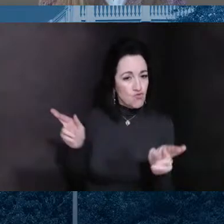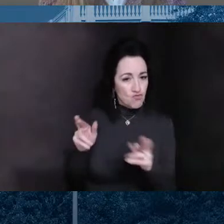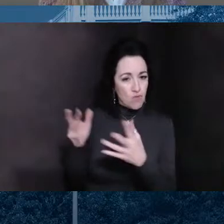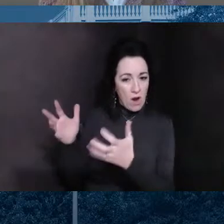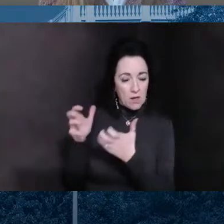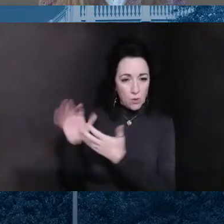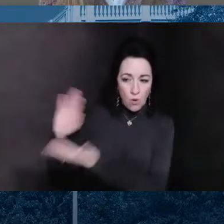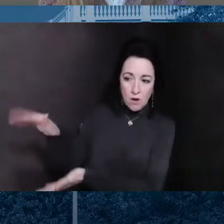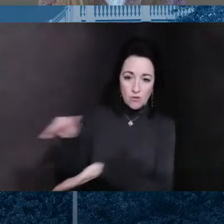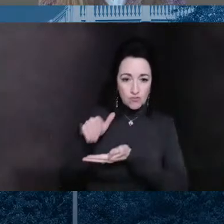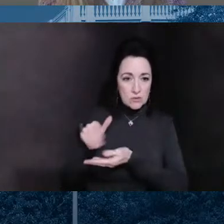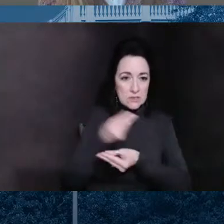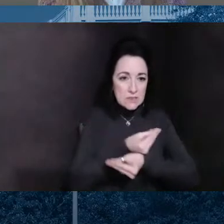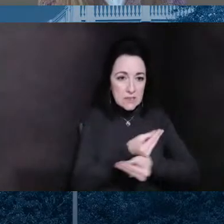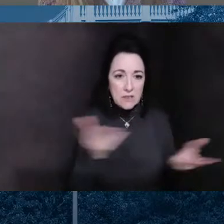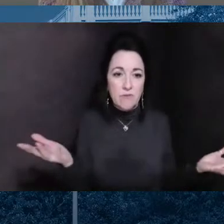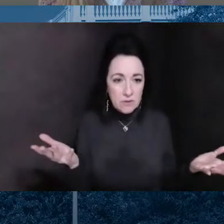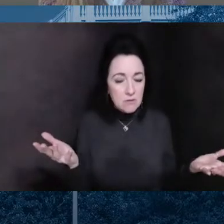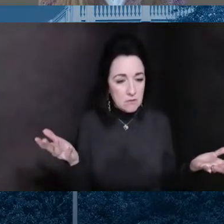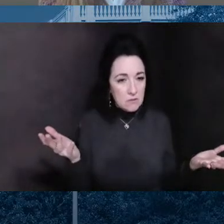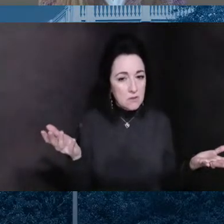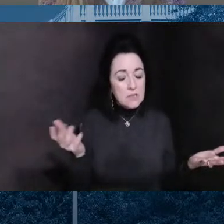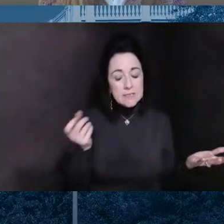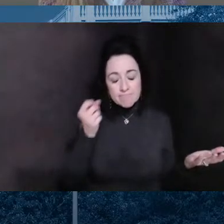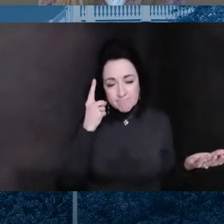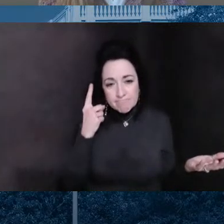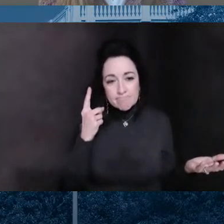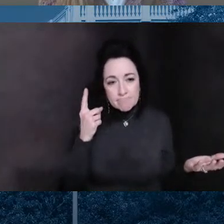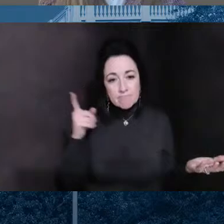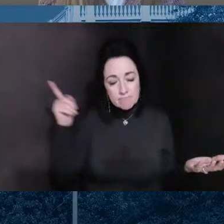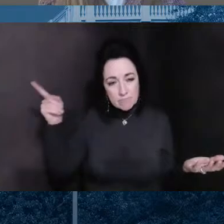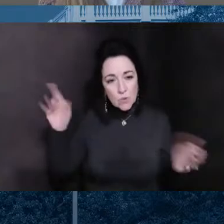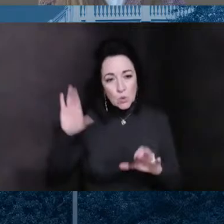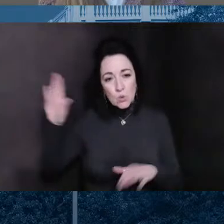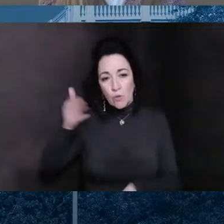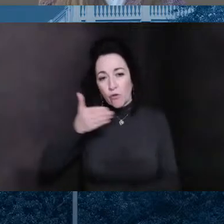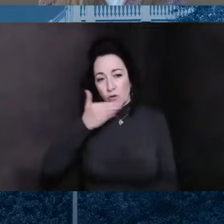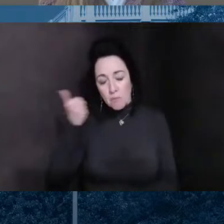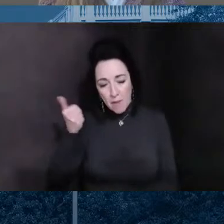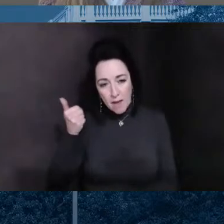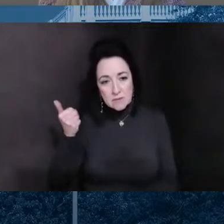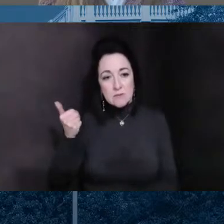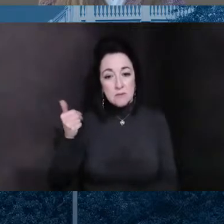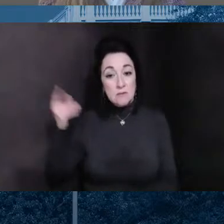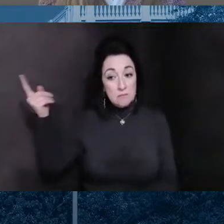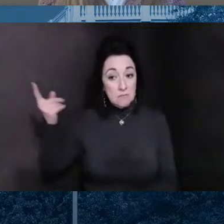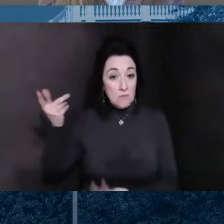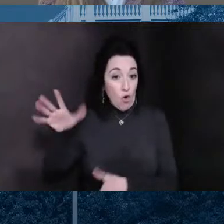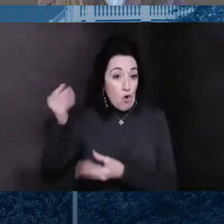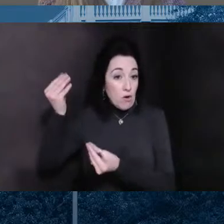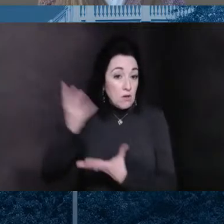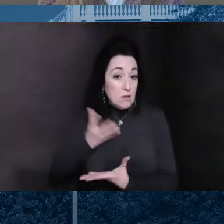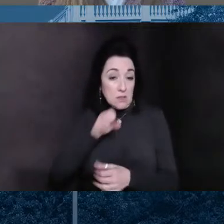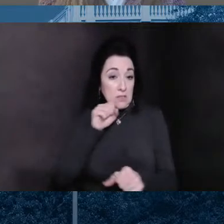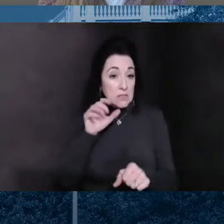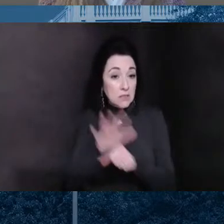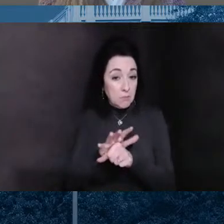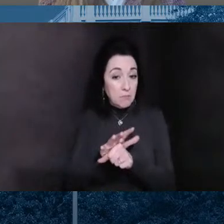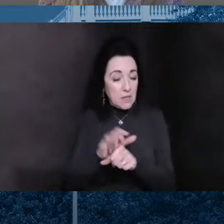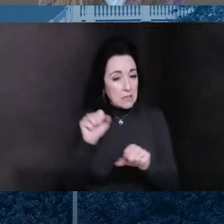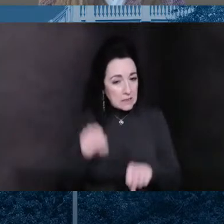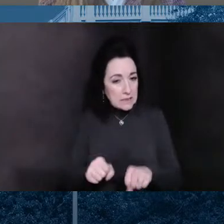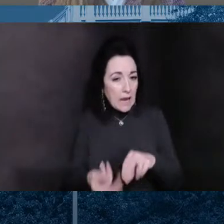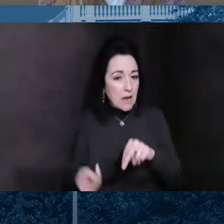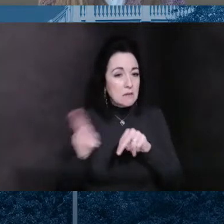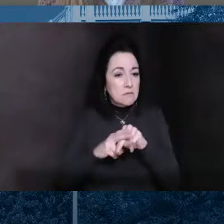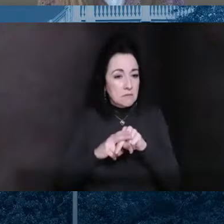as they ramp that up. They've made a commitment today to ramp it up by over 20% what comes to us. They've committed to a small amount